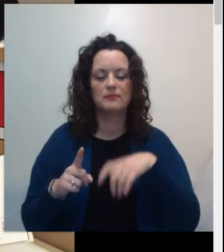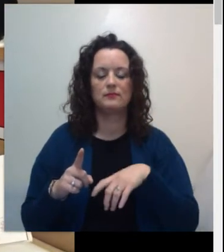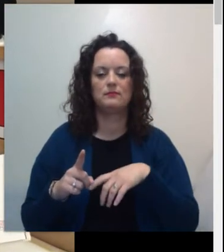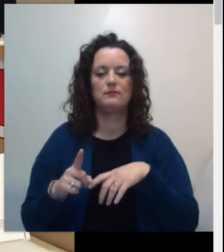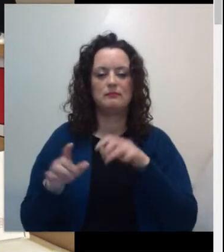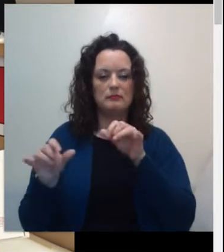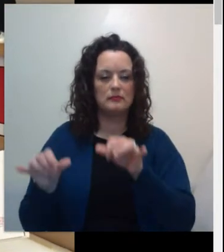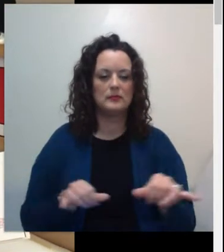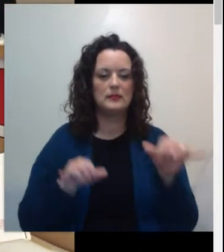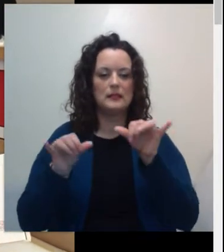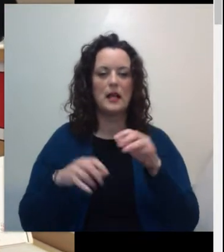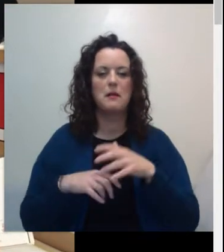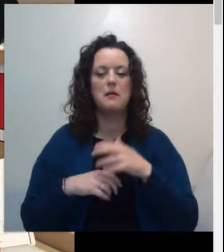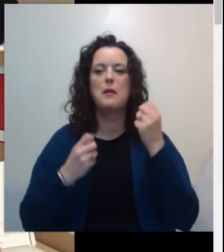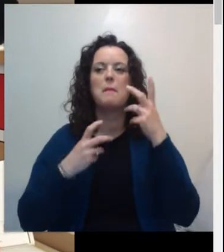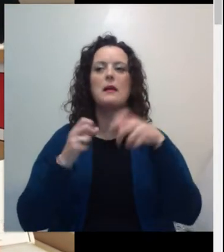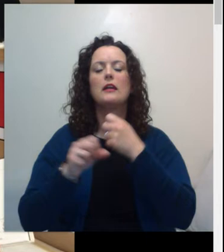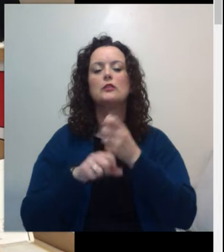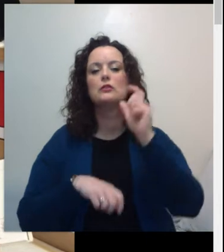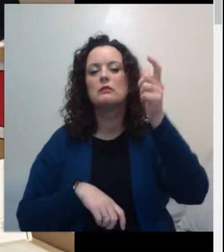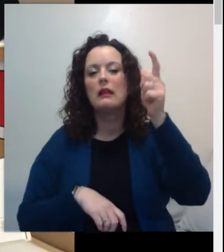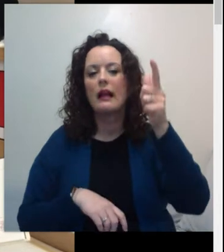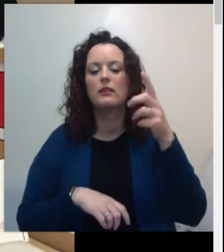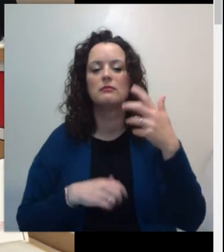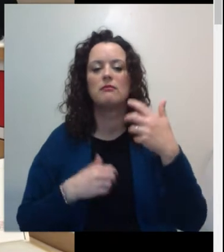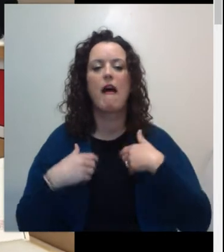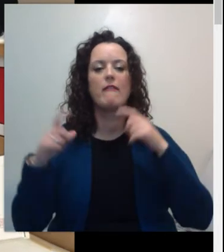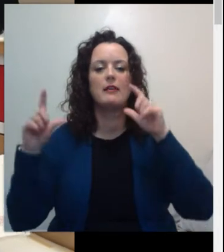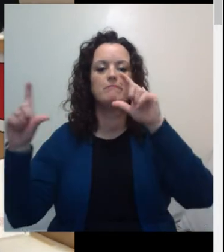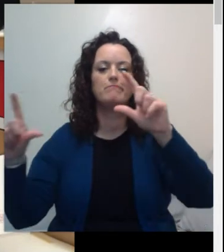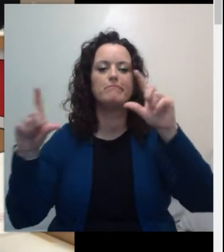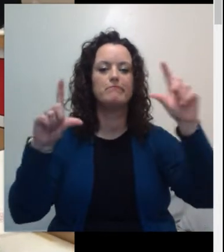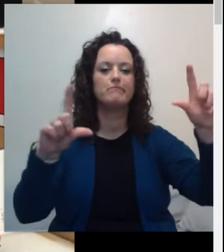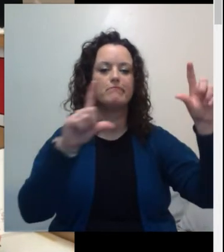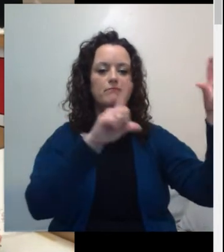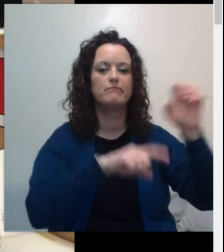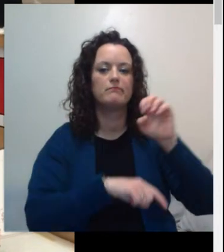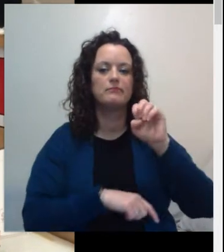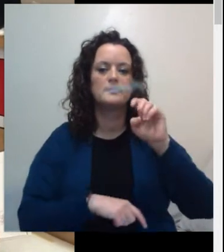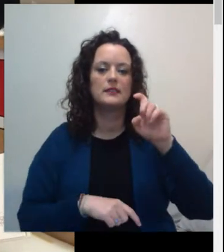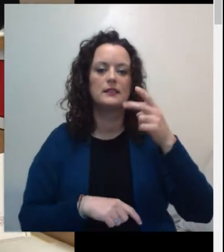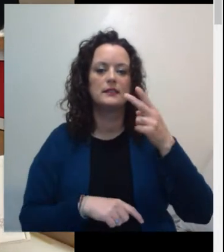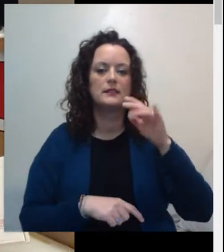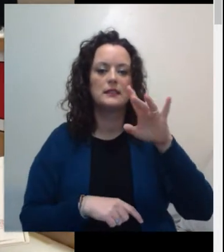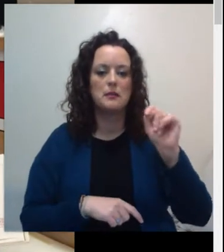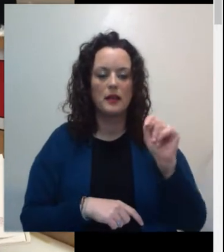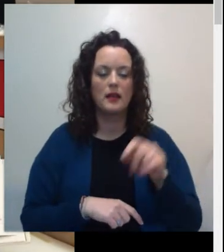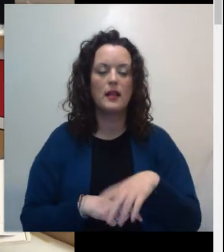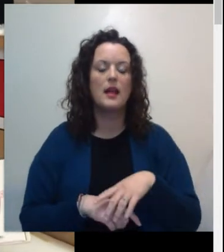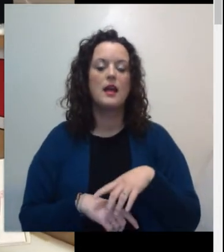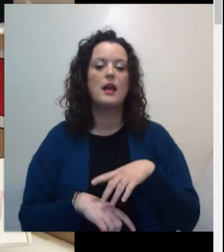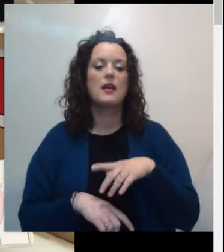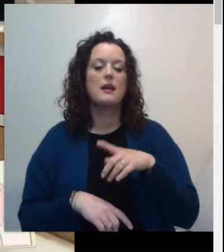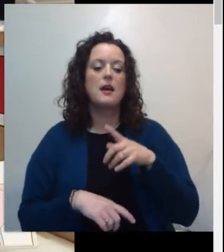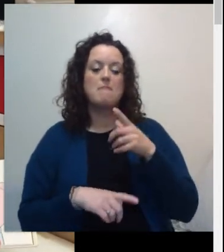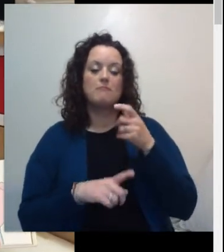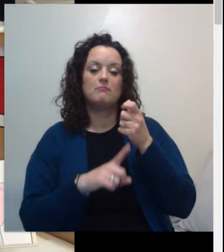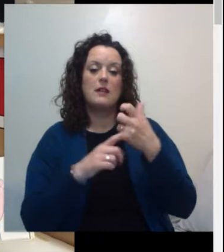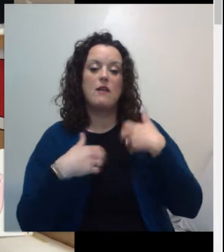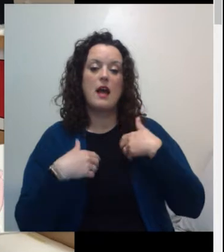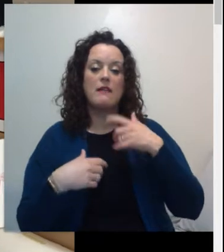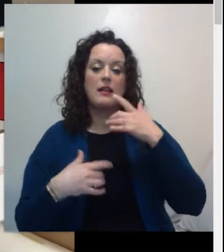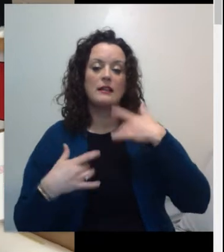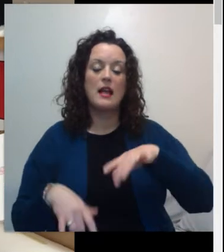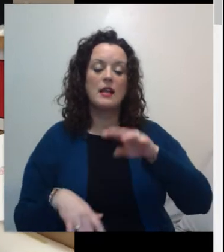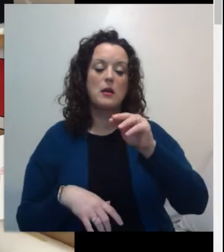right now in Indianapolis. It's touring the country. And they had a naked mole rat get dressed game. And I realized that the kids